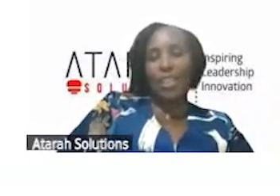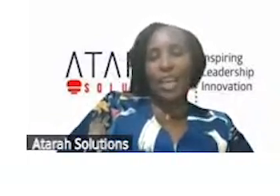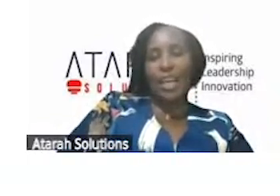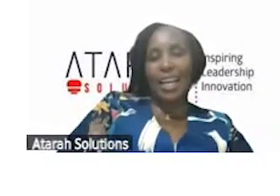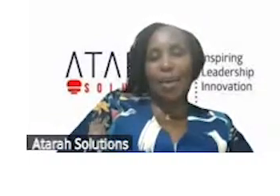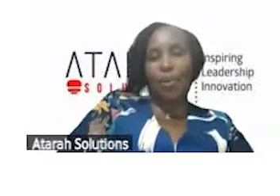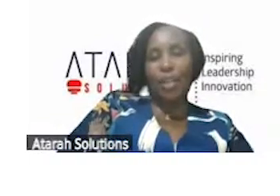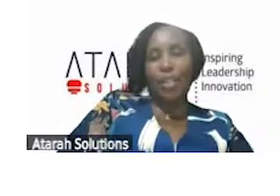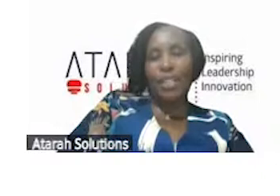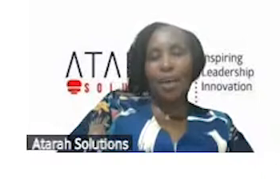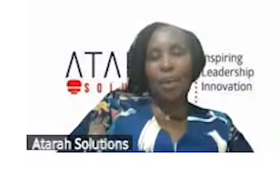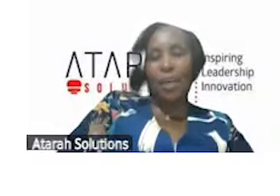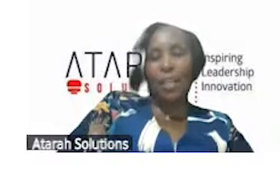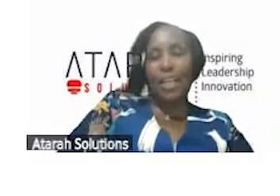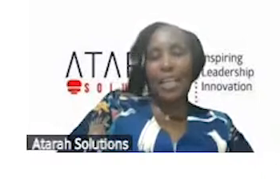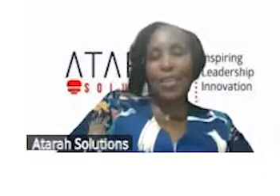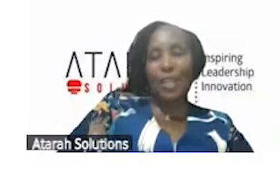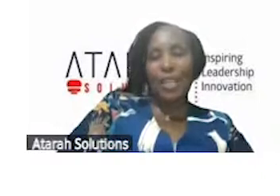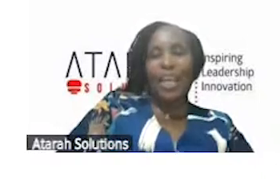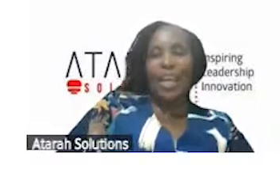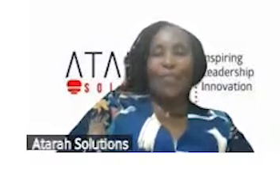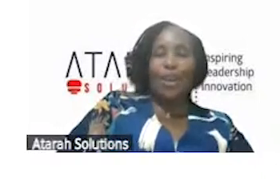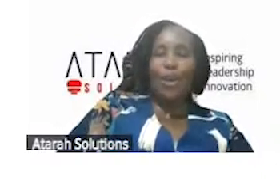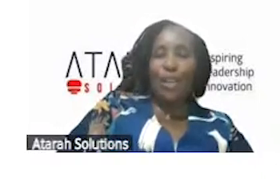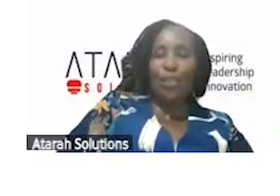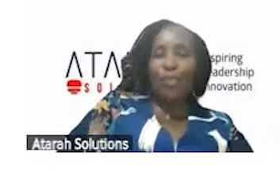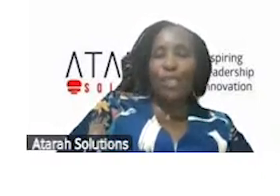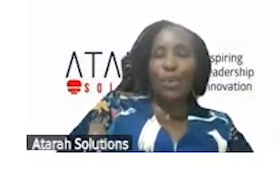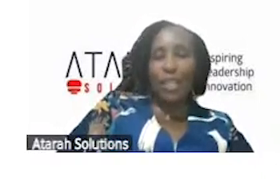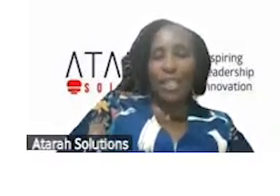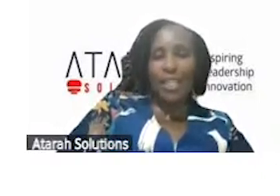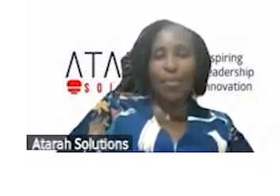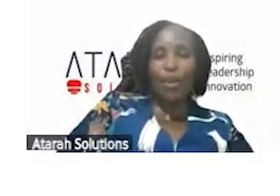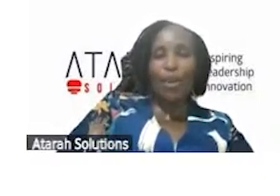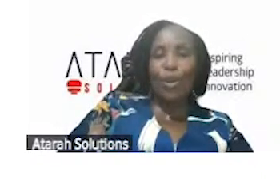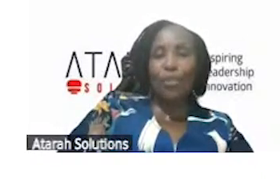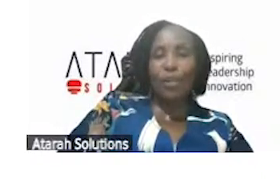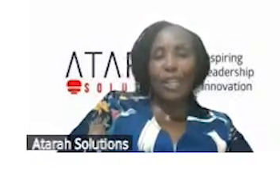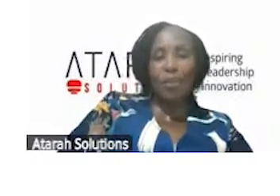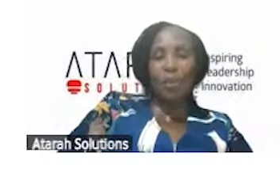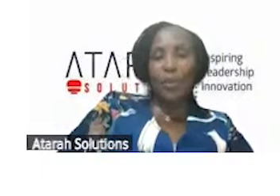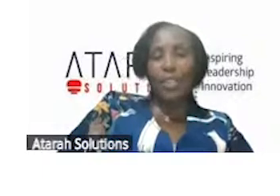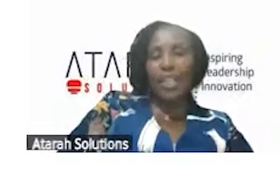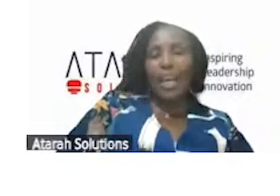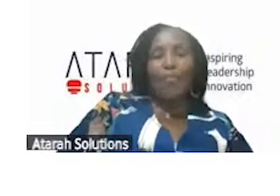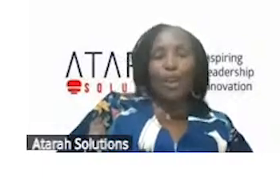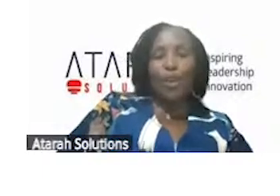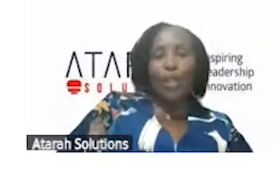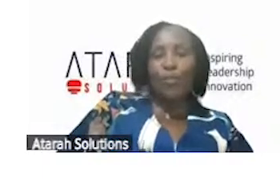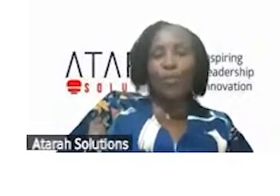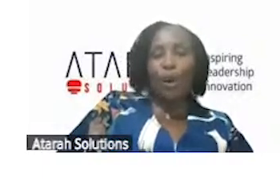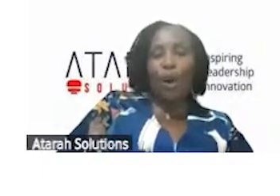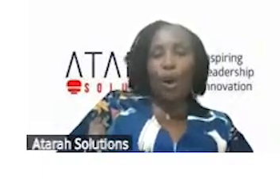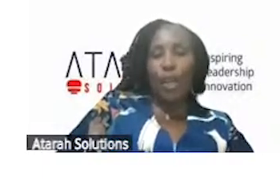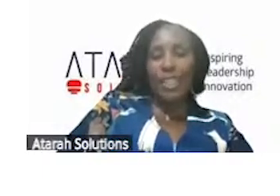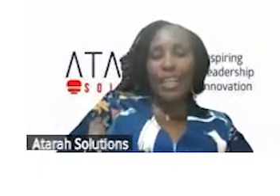Resort is our partner in Nanyuki. If you're looking for serenity, if you're looking for an experience, if you're looking